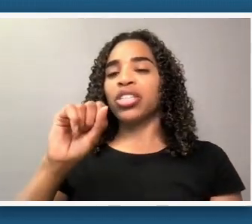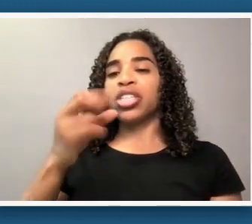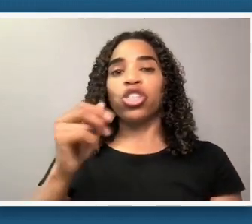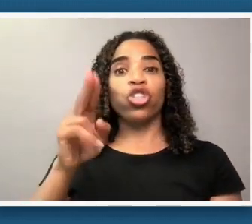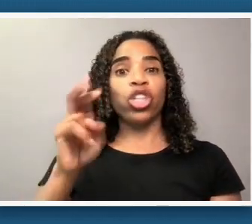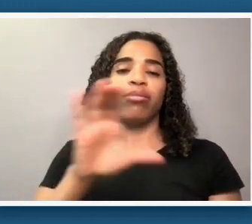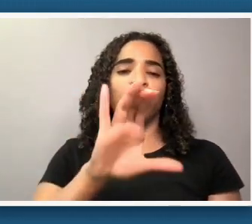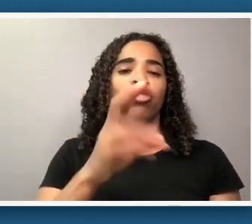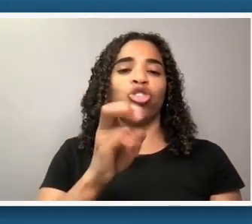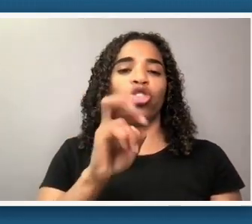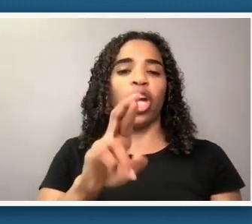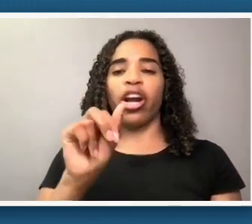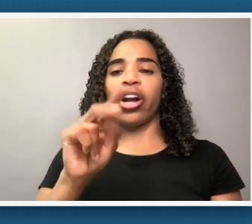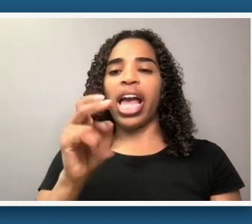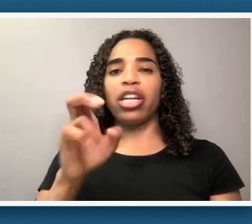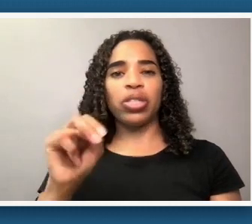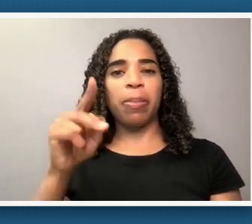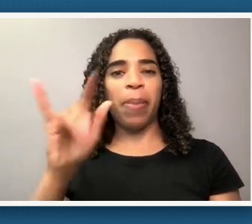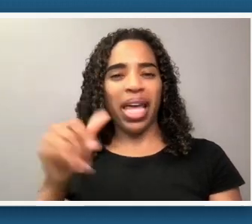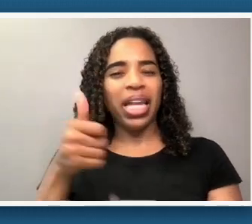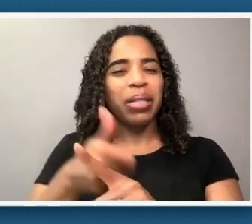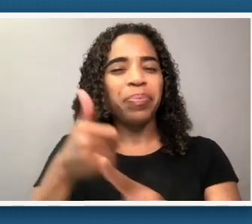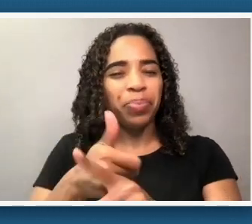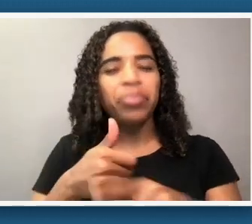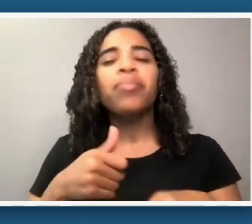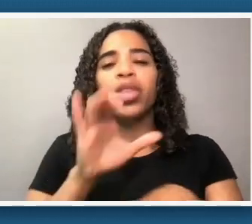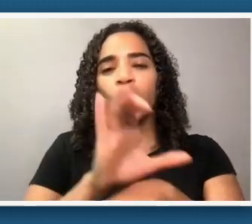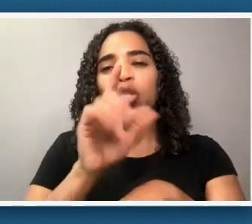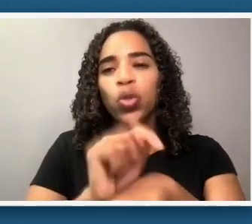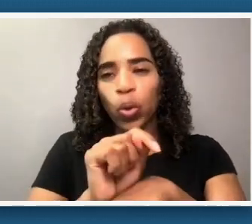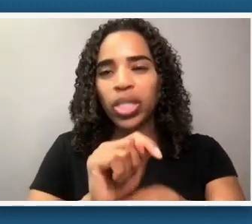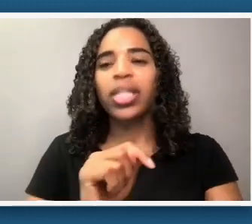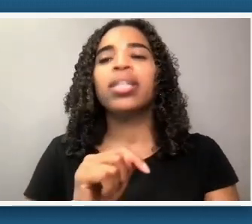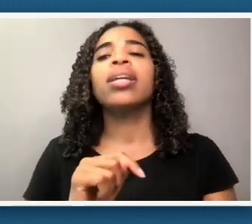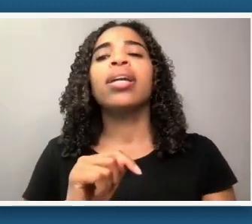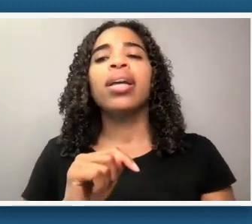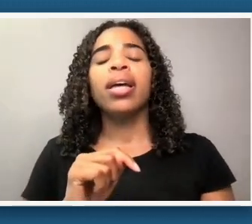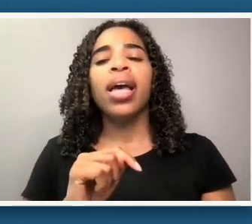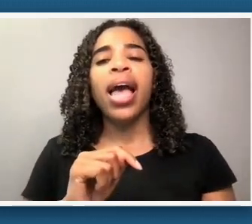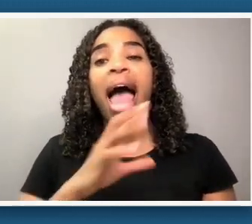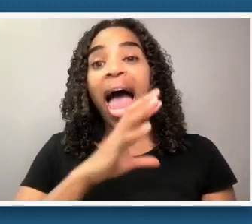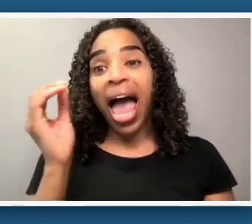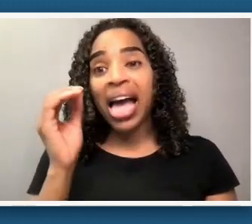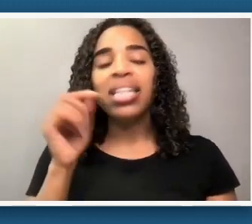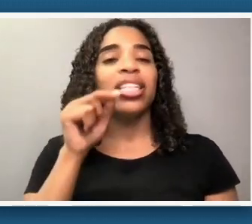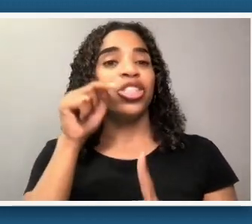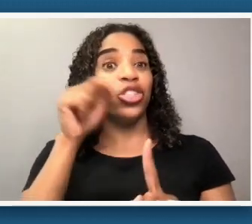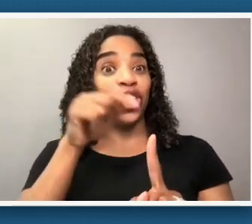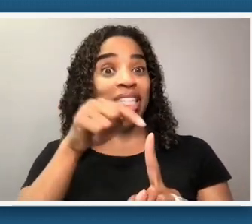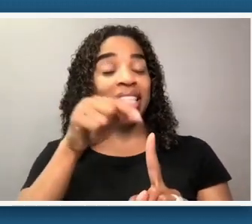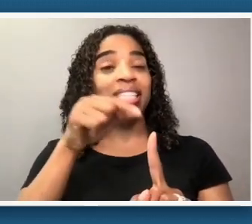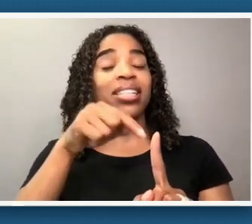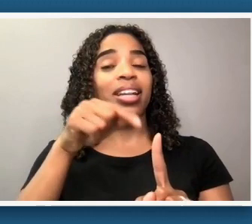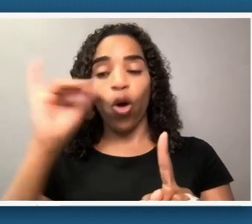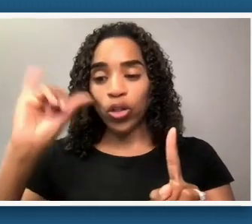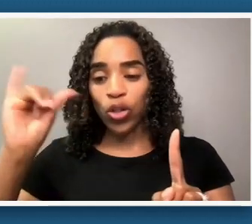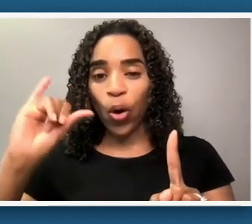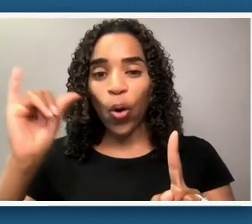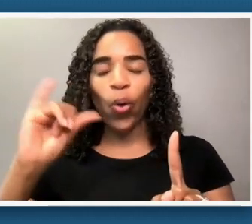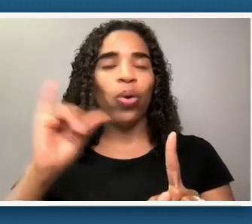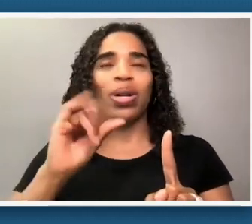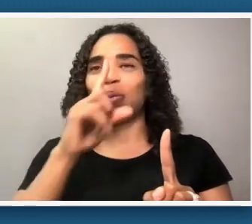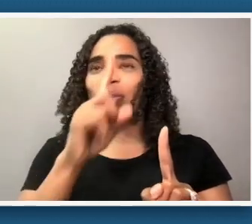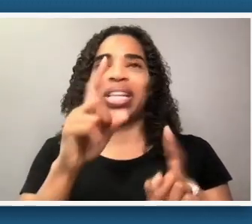an education consultant at Anderson Petty Consultants. She is also